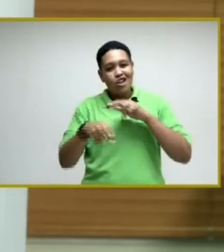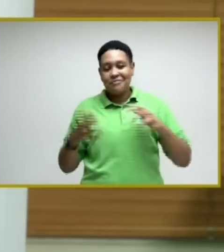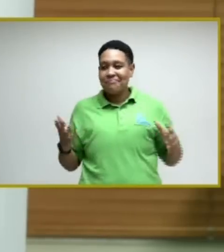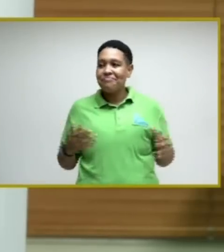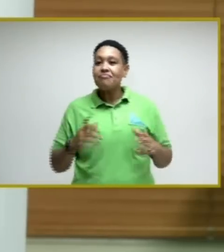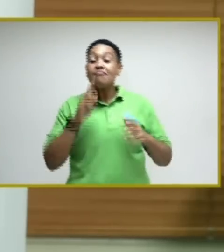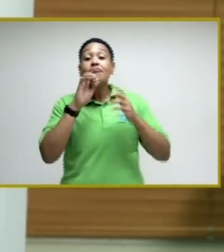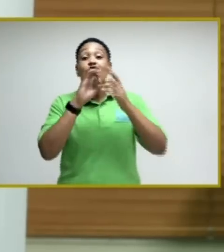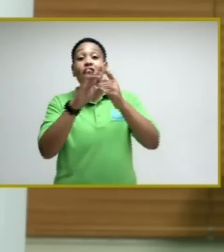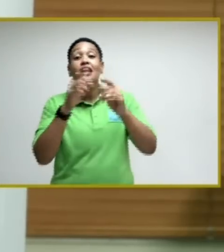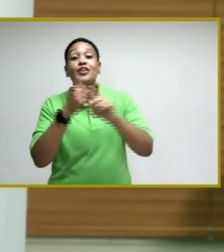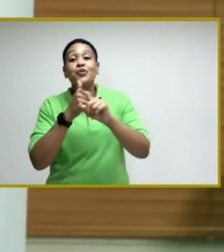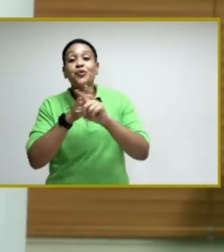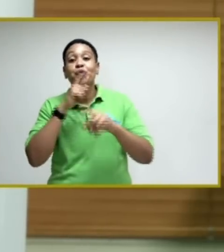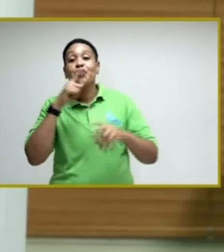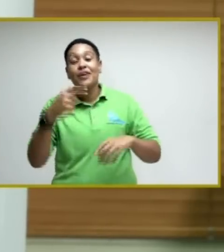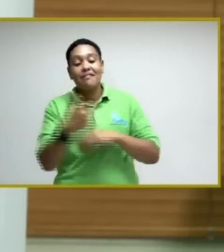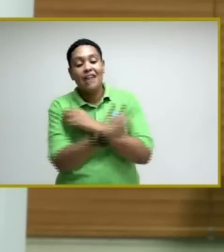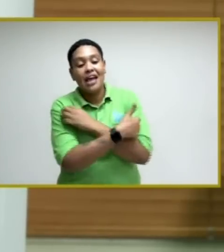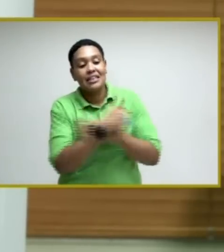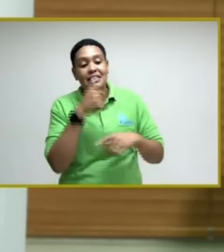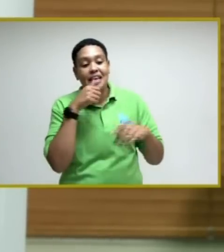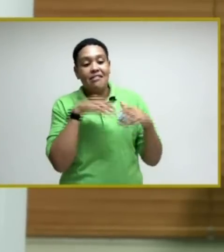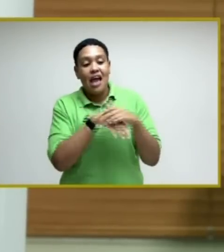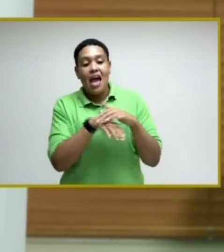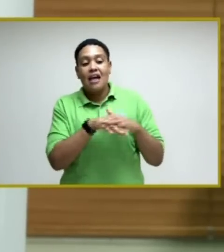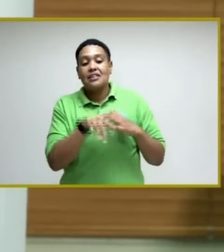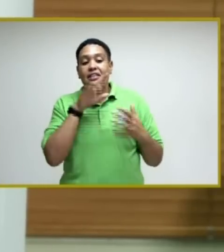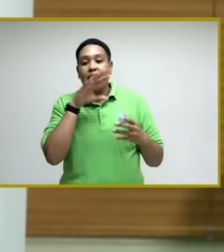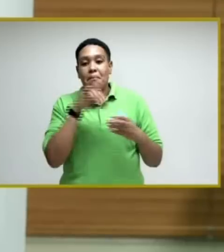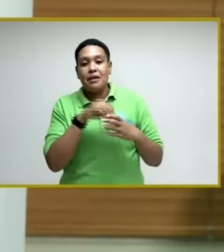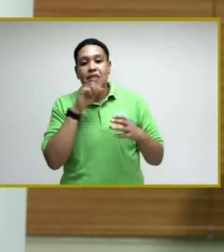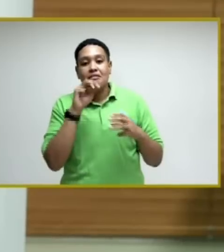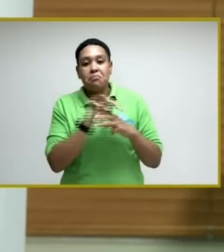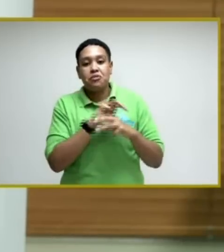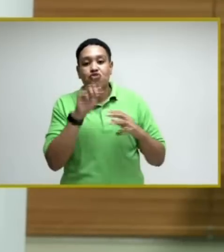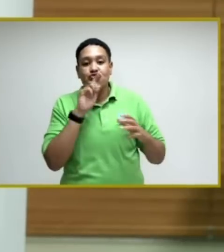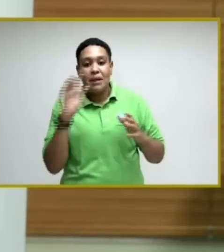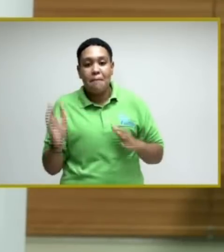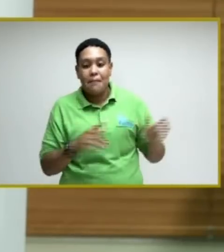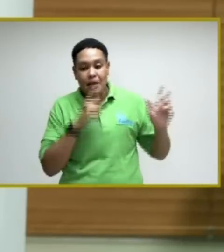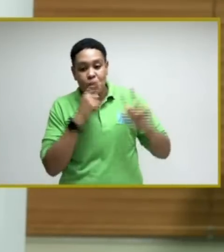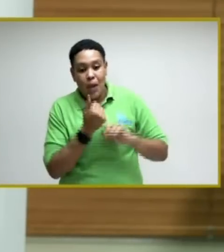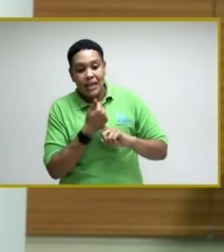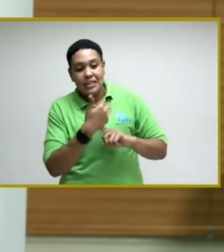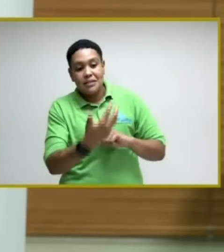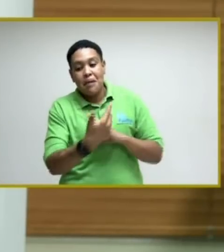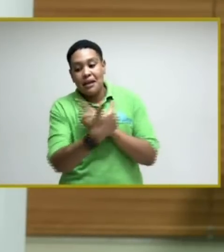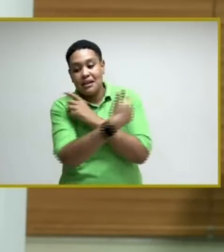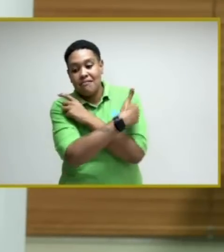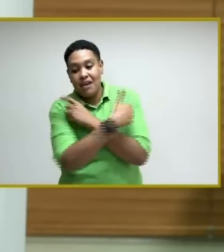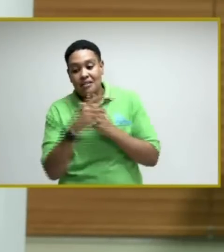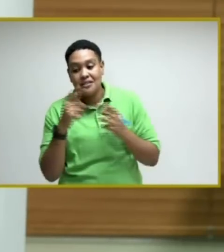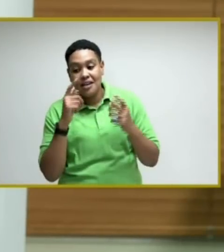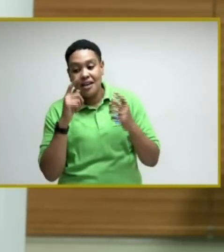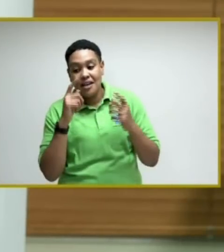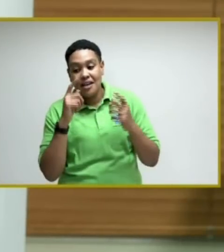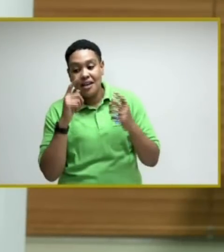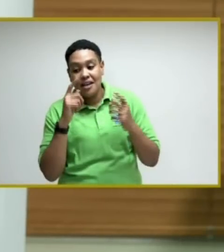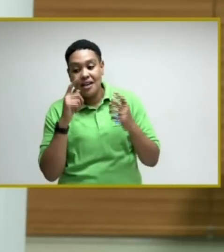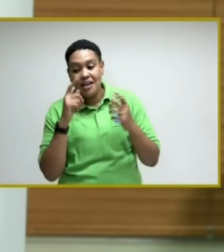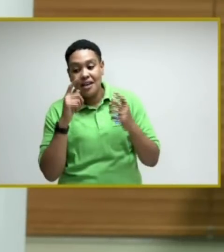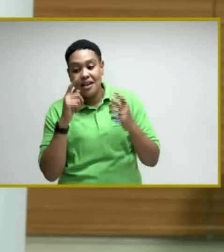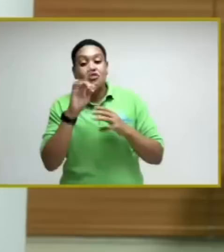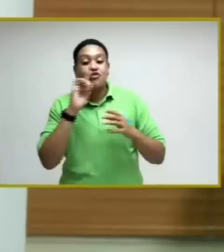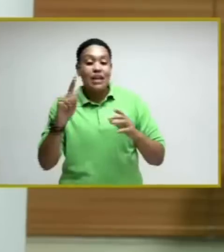In terms of vaccination access points, as part of the ministry's plans to expand the access points for vaccination, an invitation has been